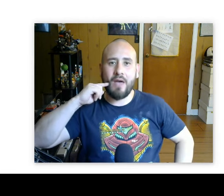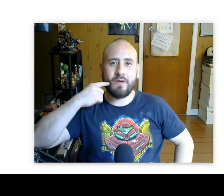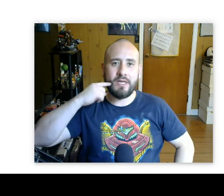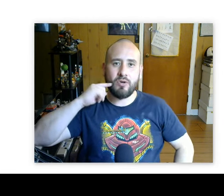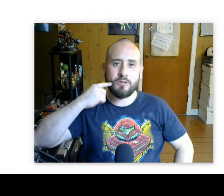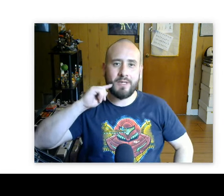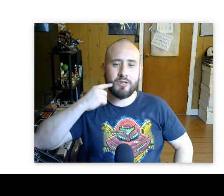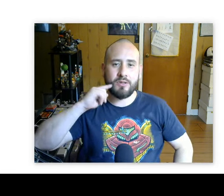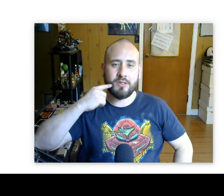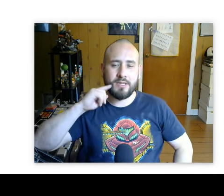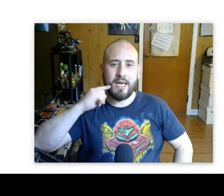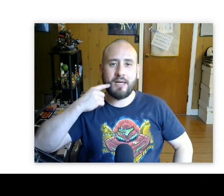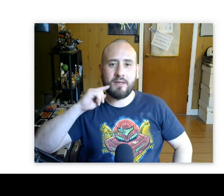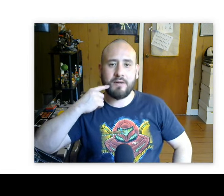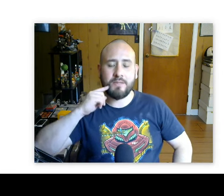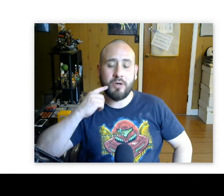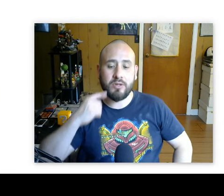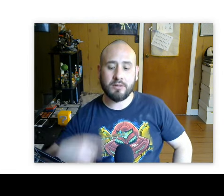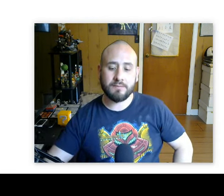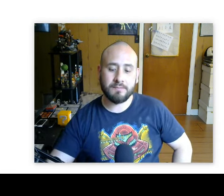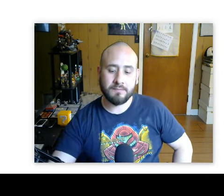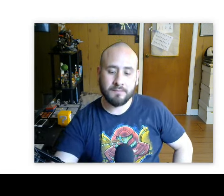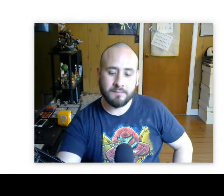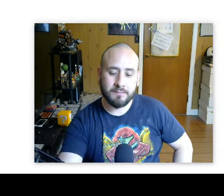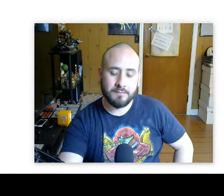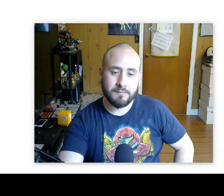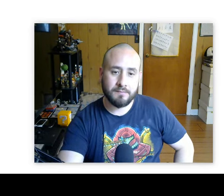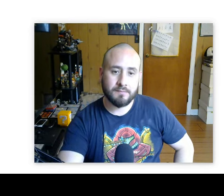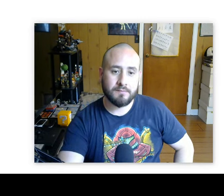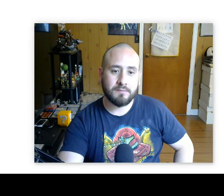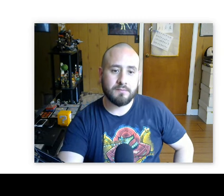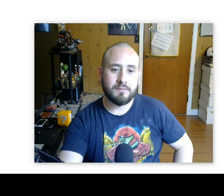You're either saying cavity or sweet tooth. Yeah, it's both.